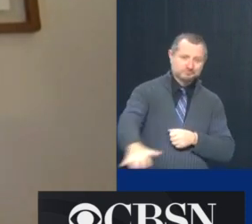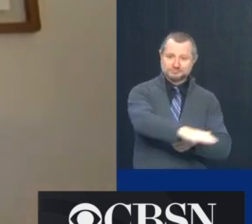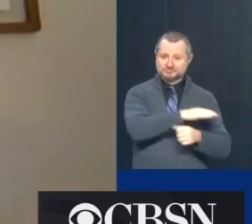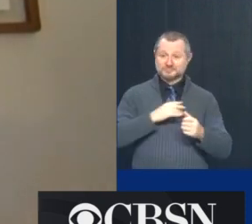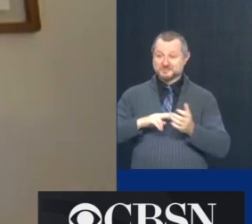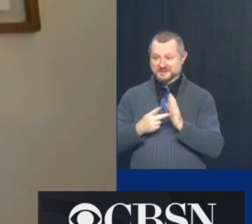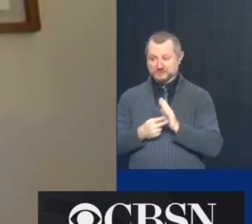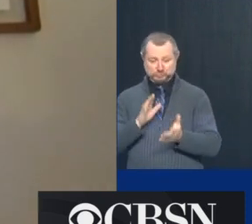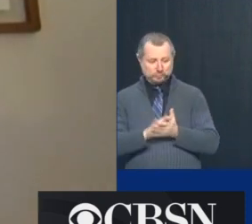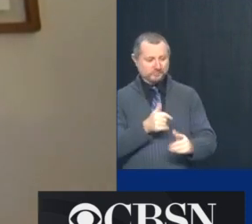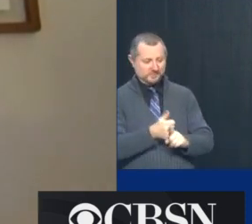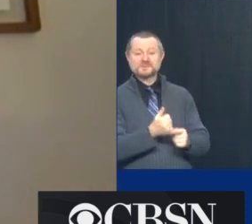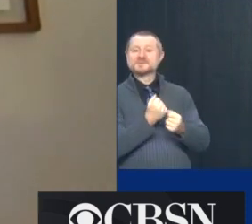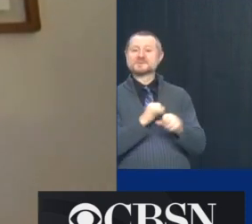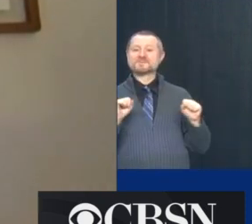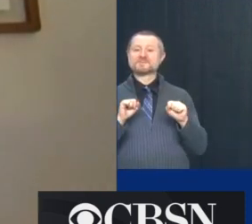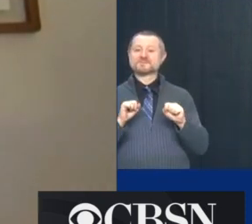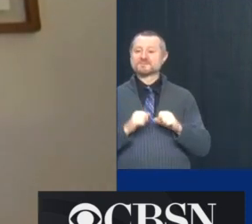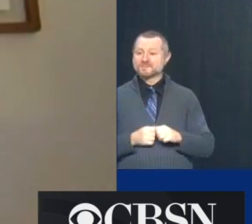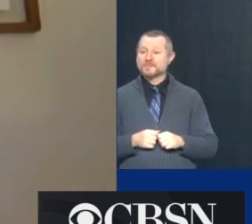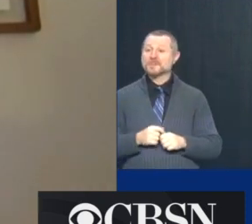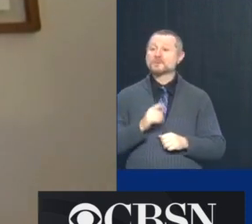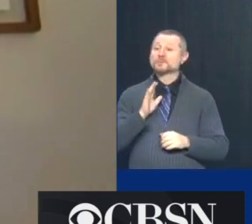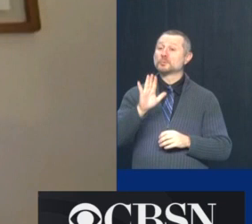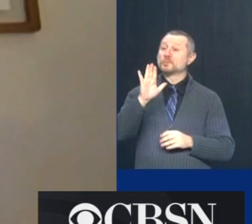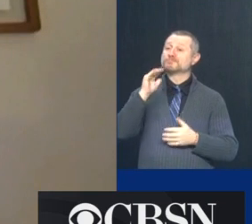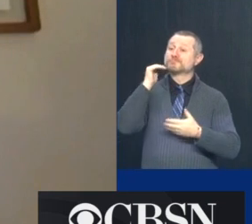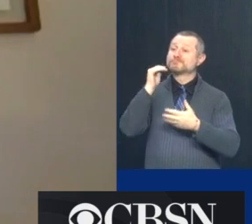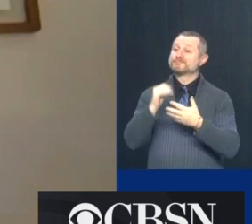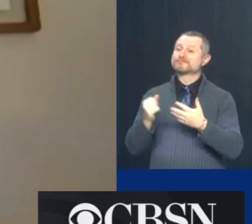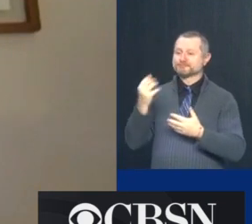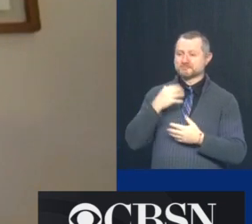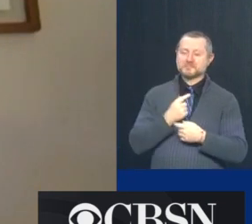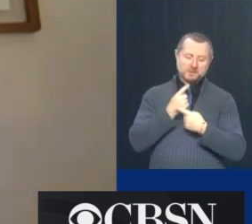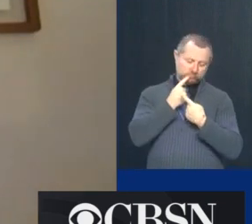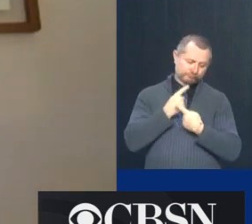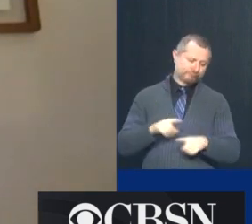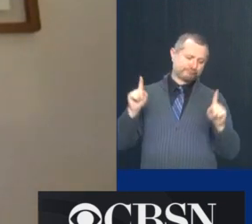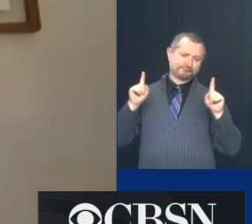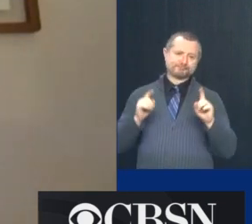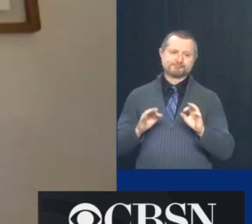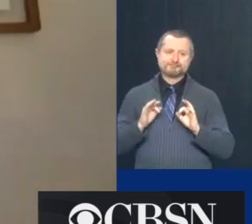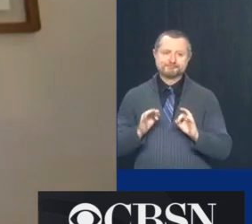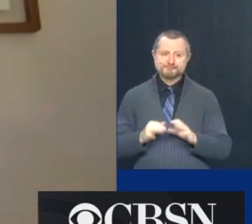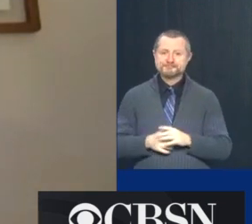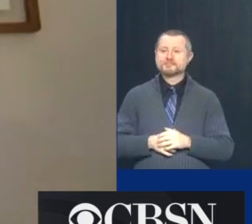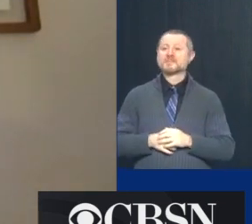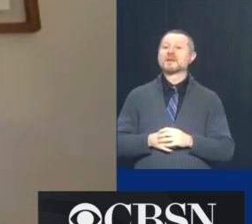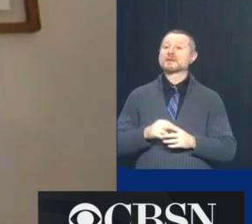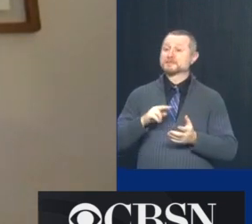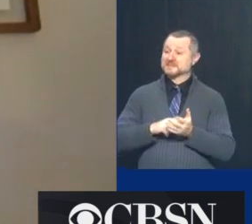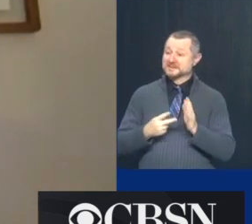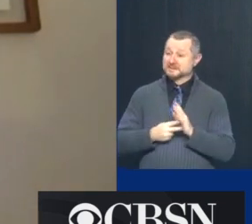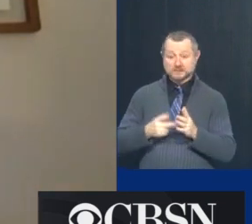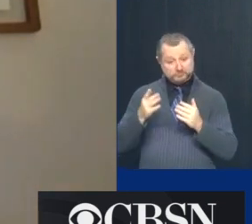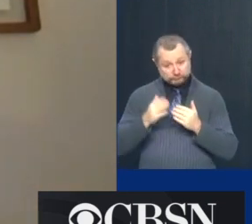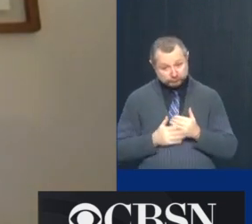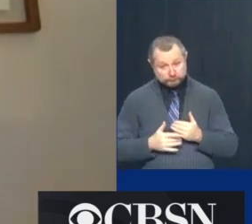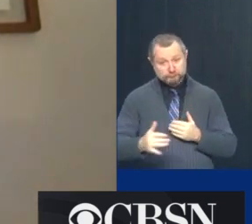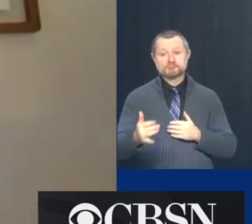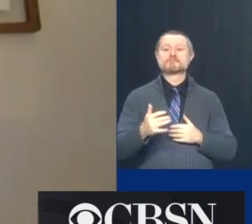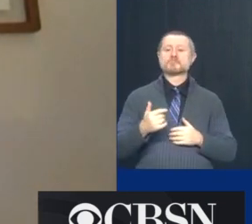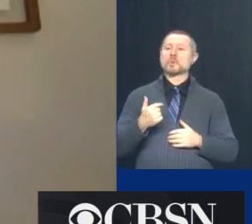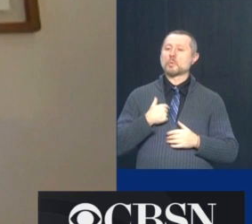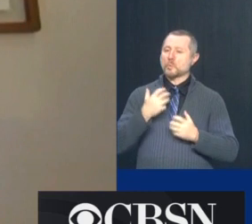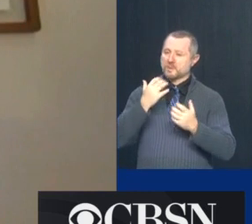and protocols that your team helped put forward are working. And as we move forward, I really want to specifically thank your team